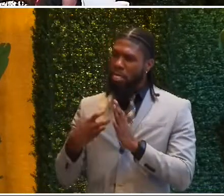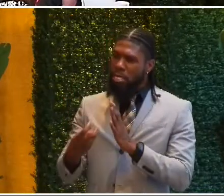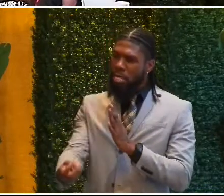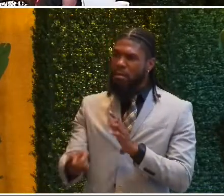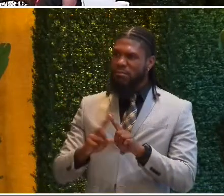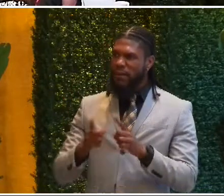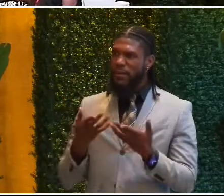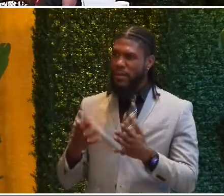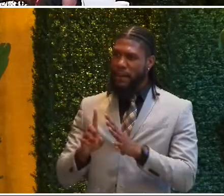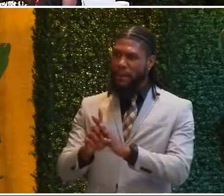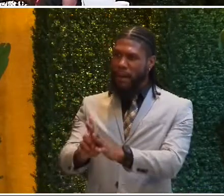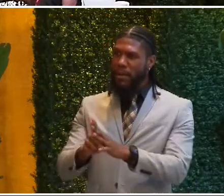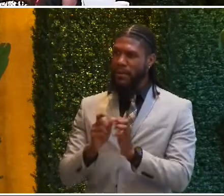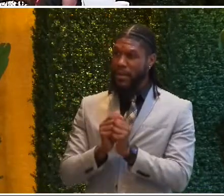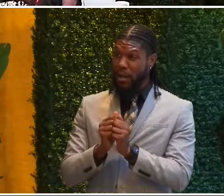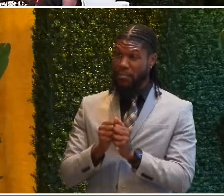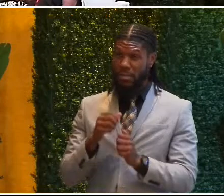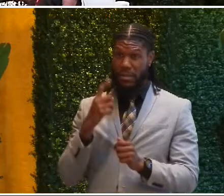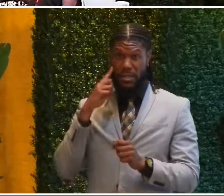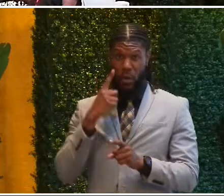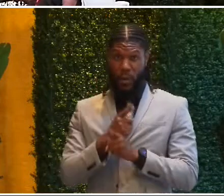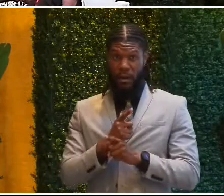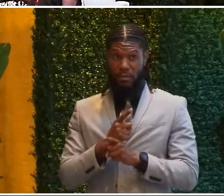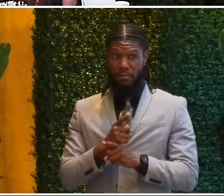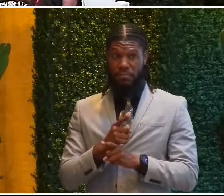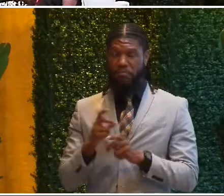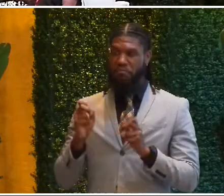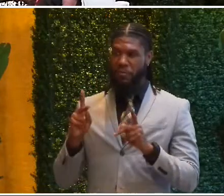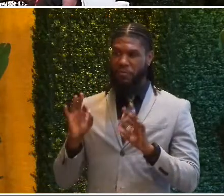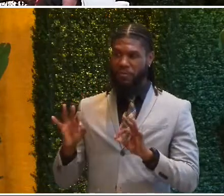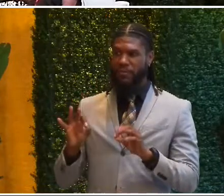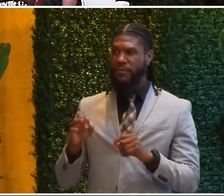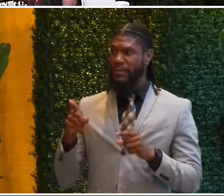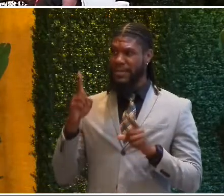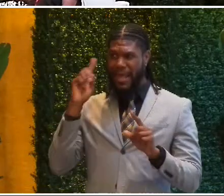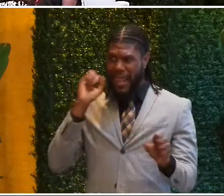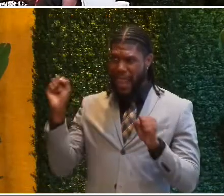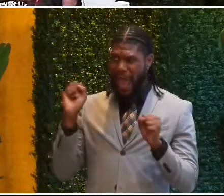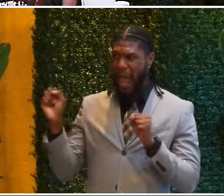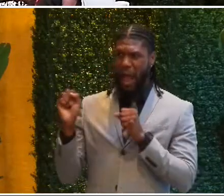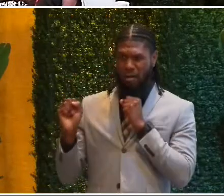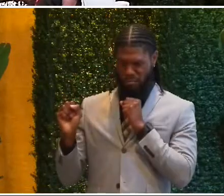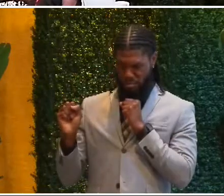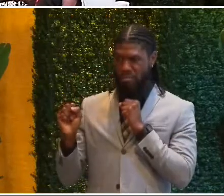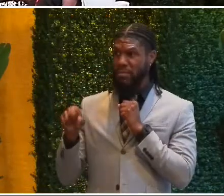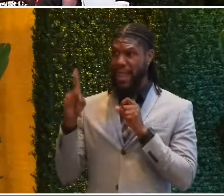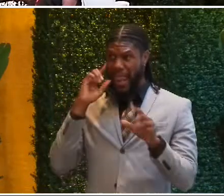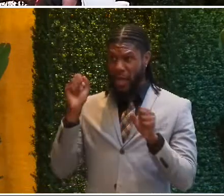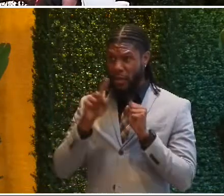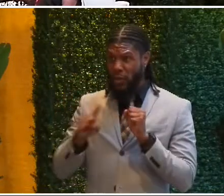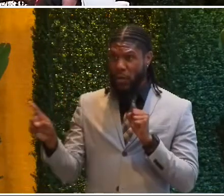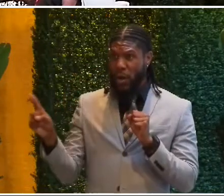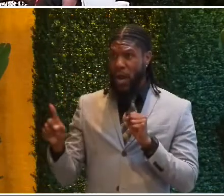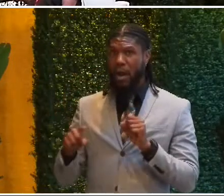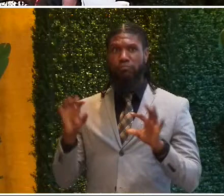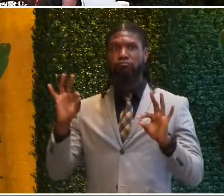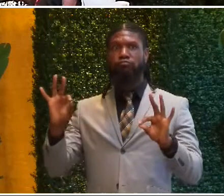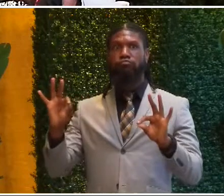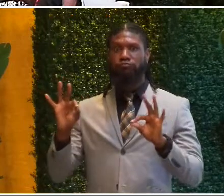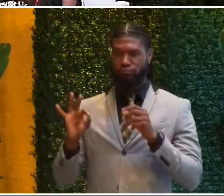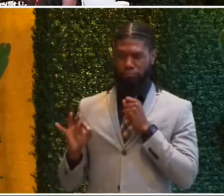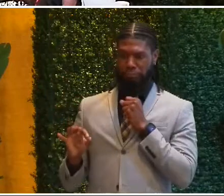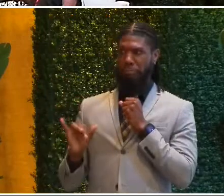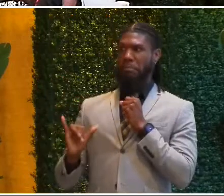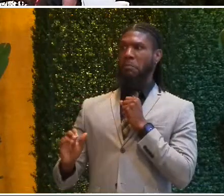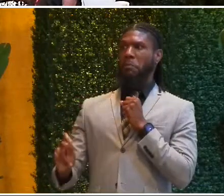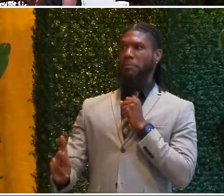us. Does that sound all right? All right. This sounds really loud to me. Is this loud to y'all? Okay, listen, I'm just going to do that.